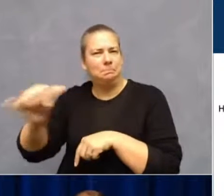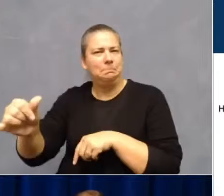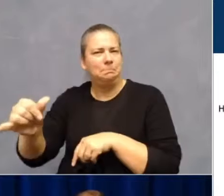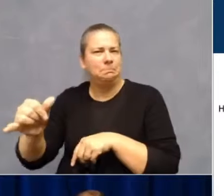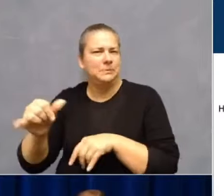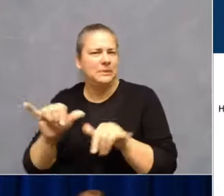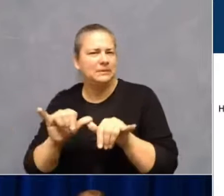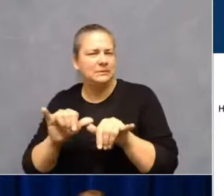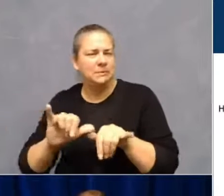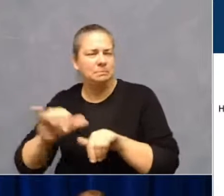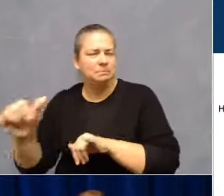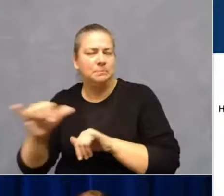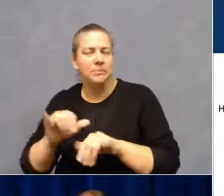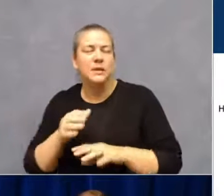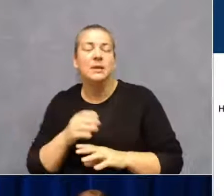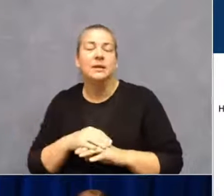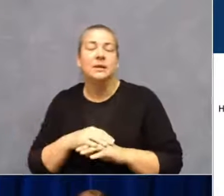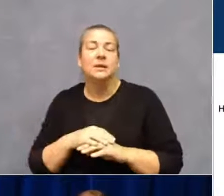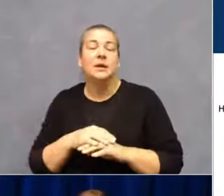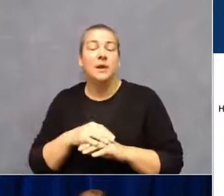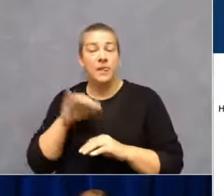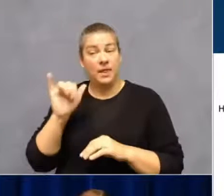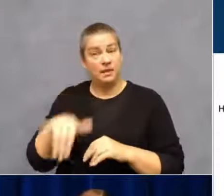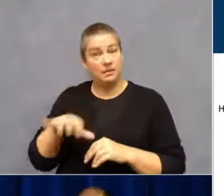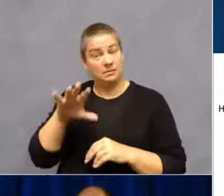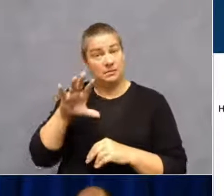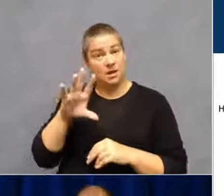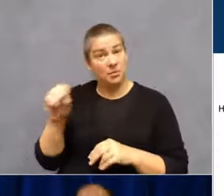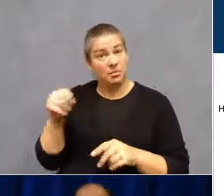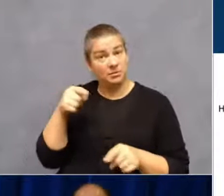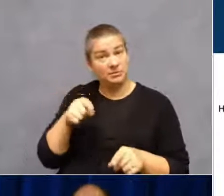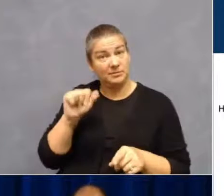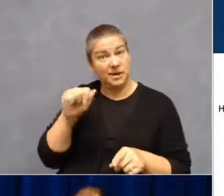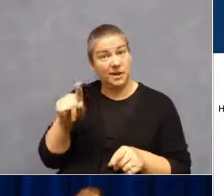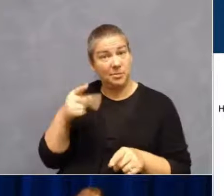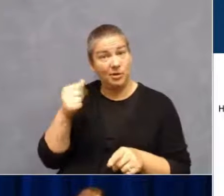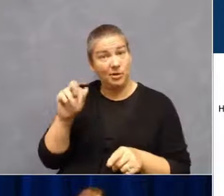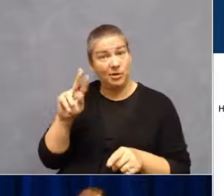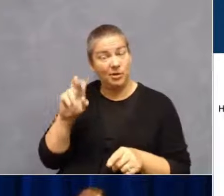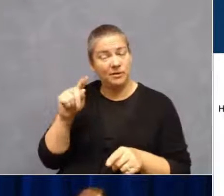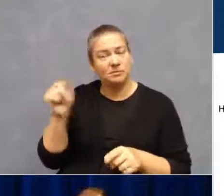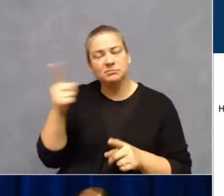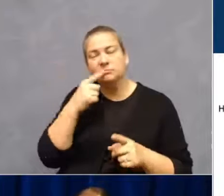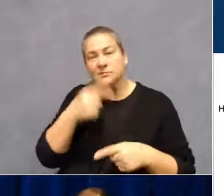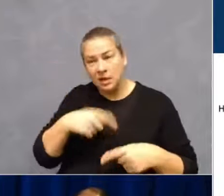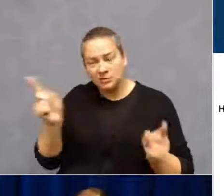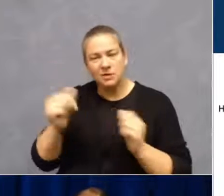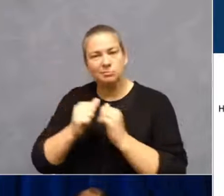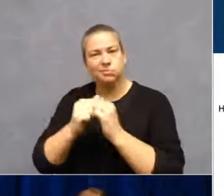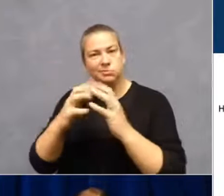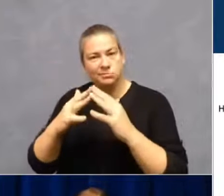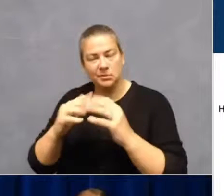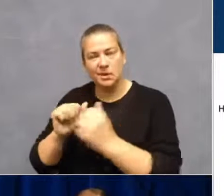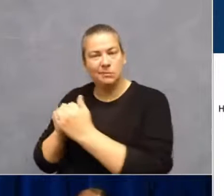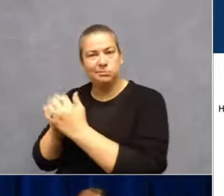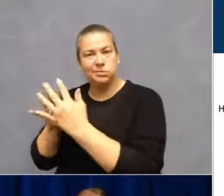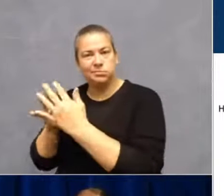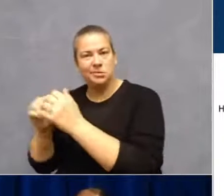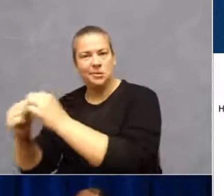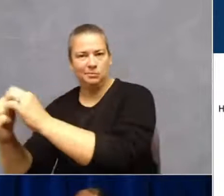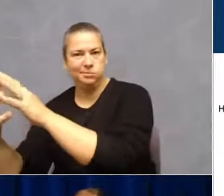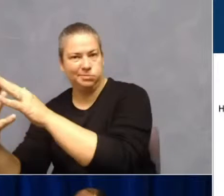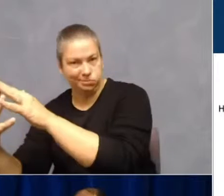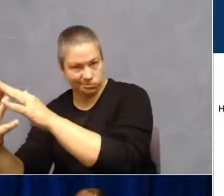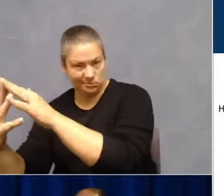Last Tuesday, the company announced this groundbreaking in Richmond, along with the EKU officials, the